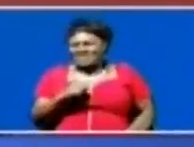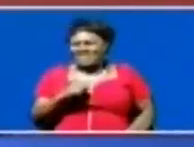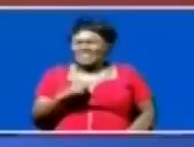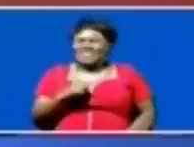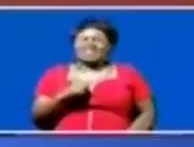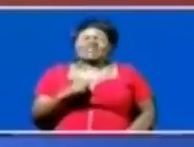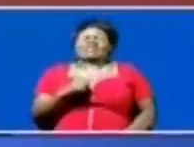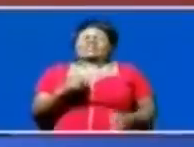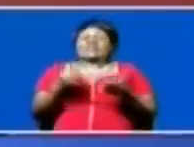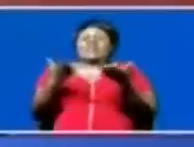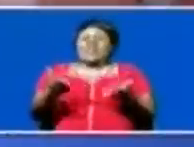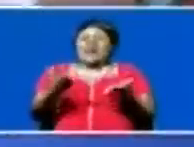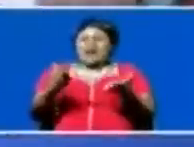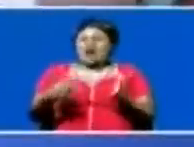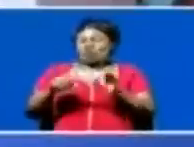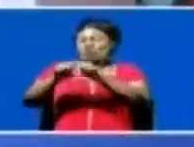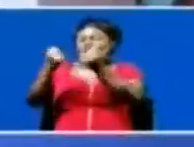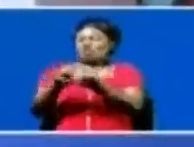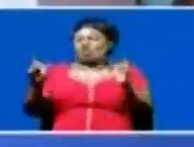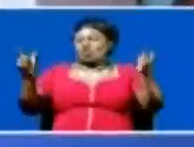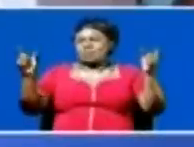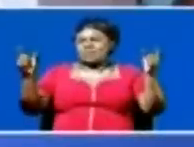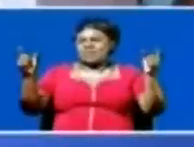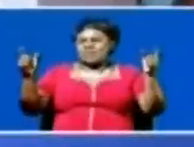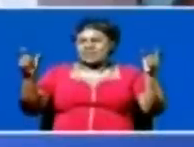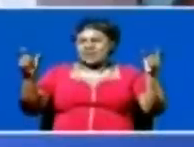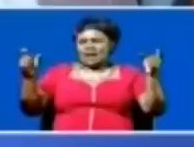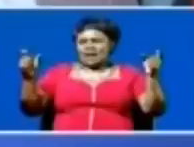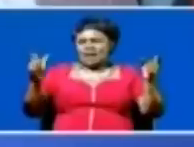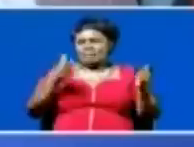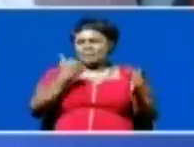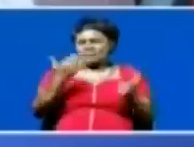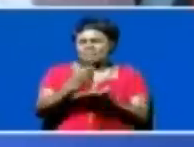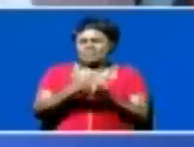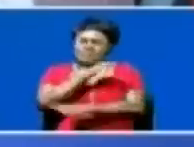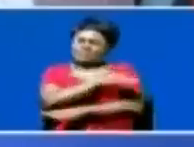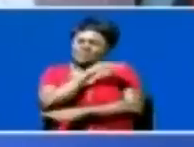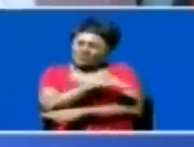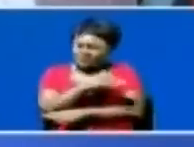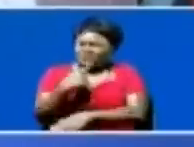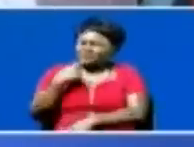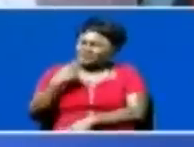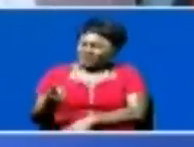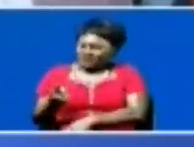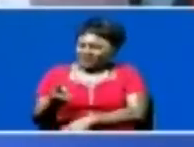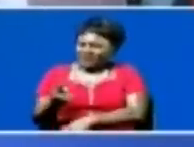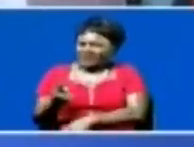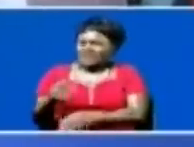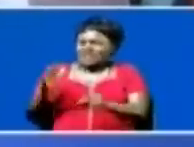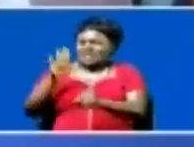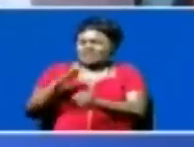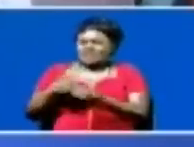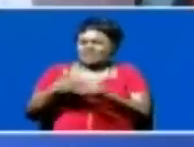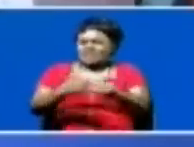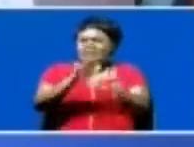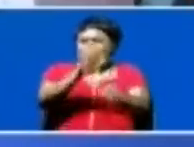However, that has been doing rounds on social media for the better part of the evening. So you're talking about the fact that leader of majority, Eden